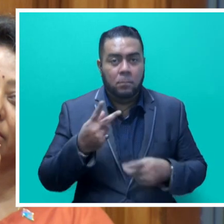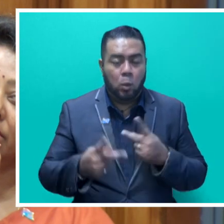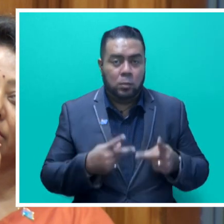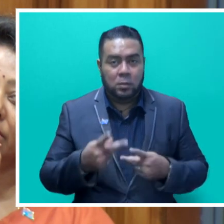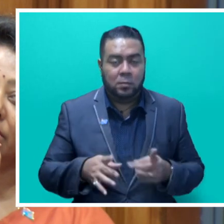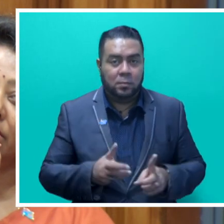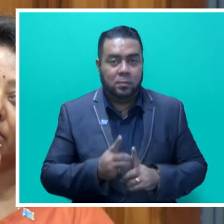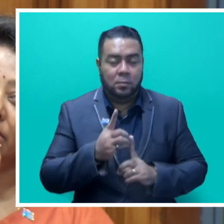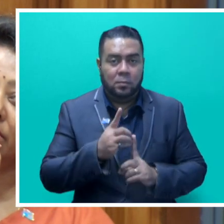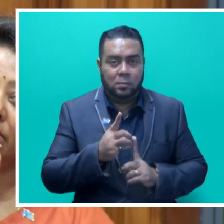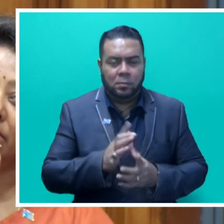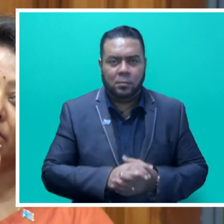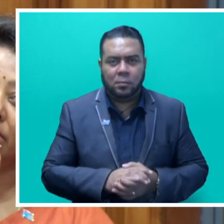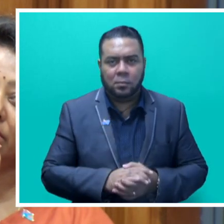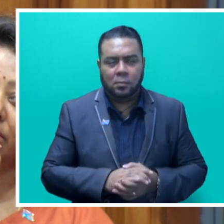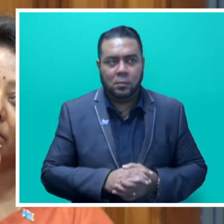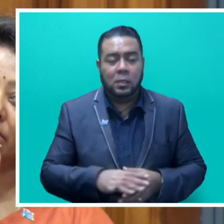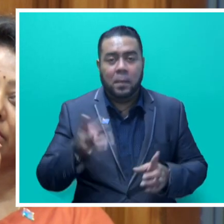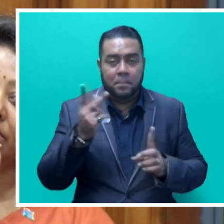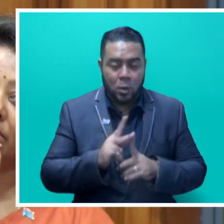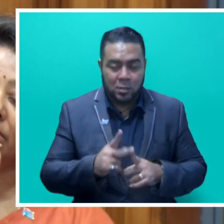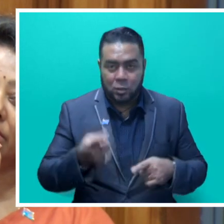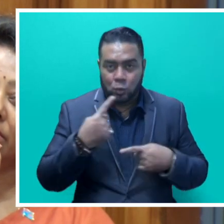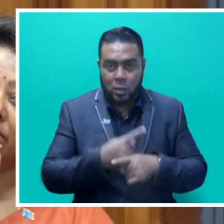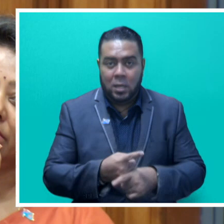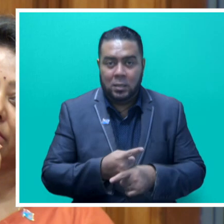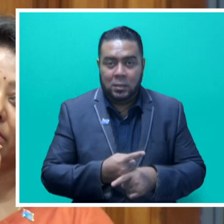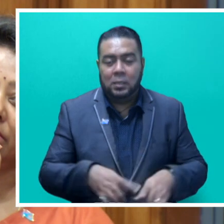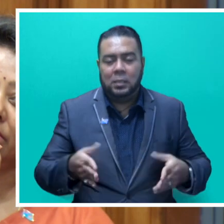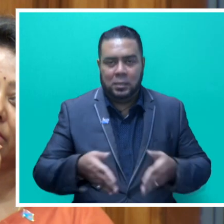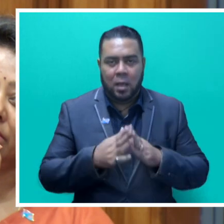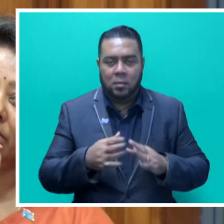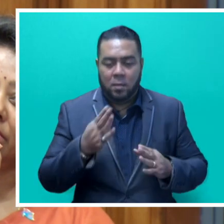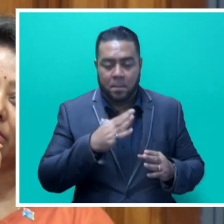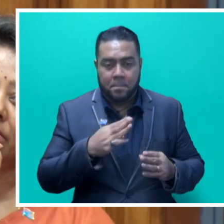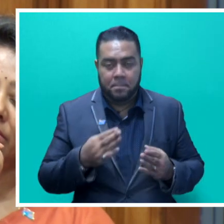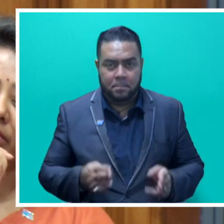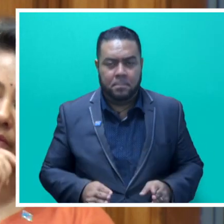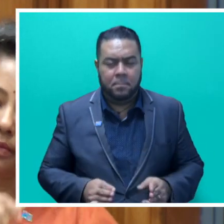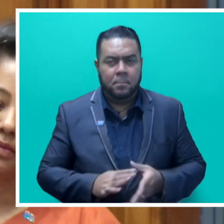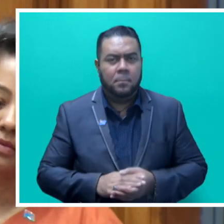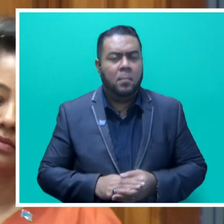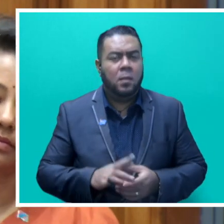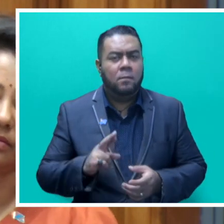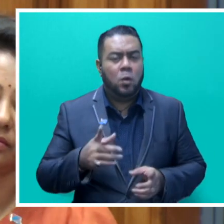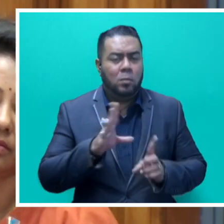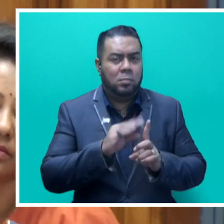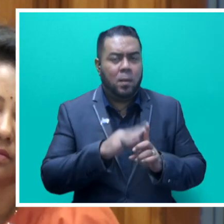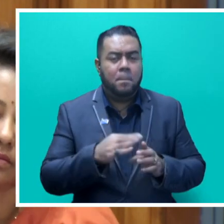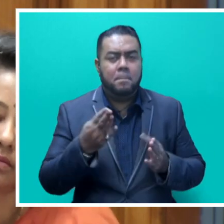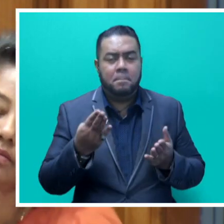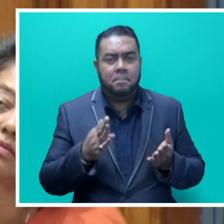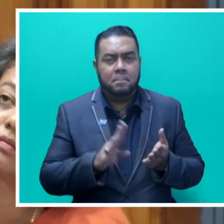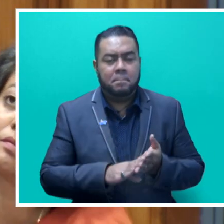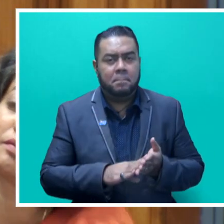National Rural Development Policy. The policy is to guide and set the model, concepts, and strategies for rural and maritime development in